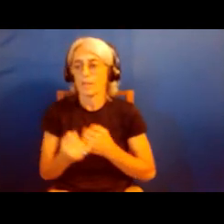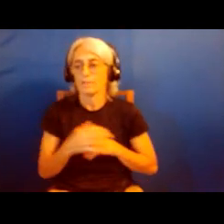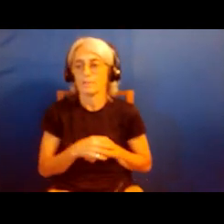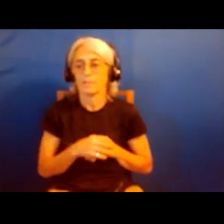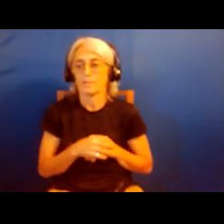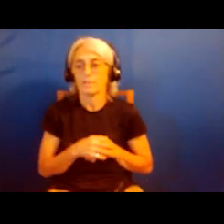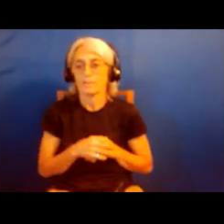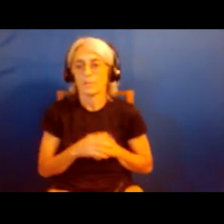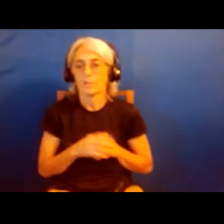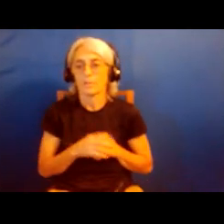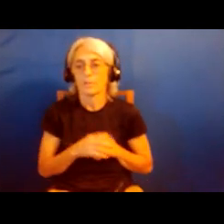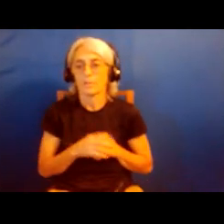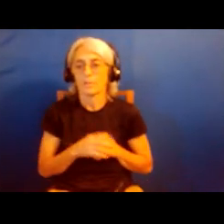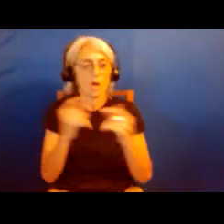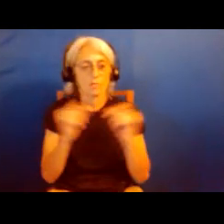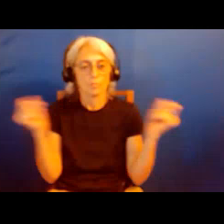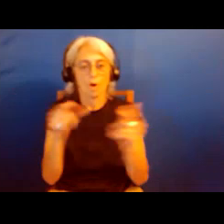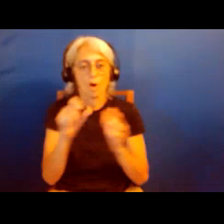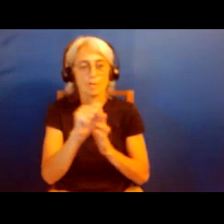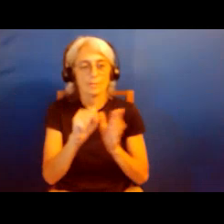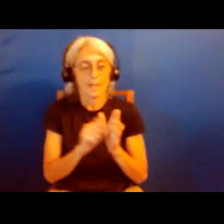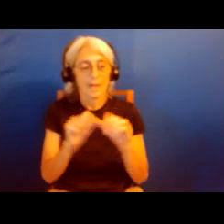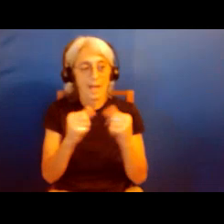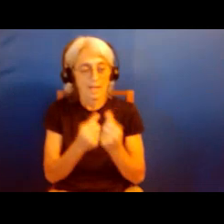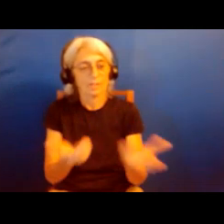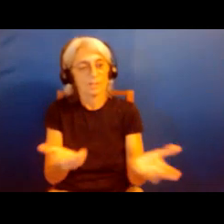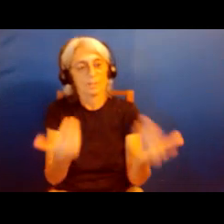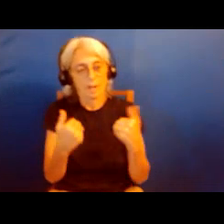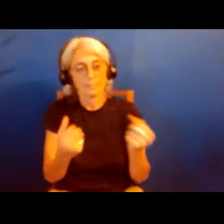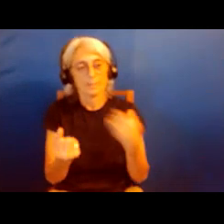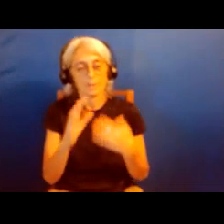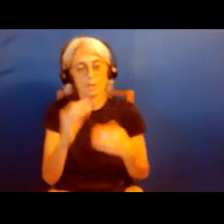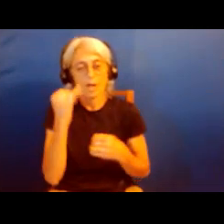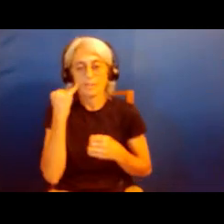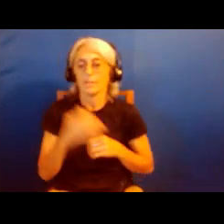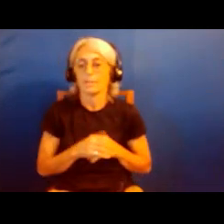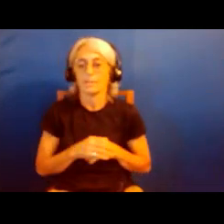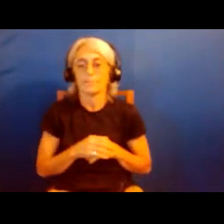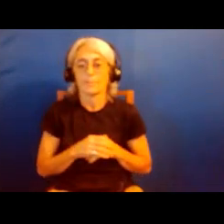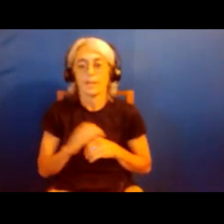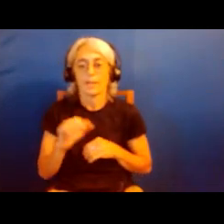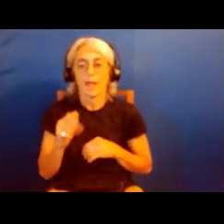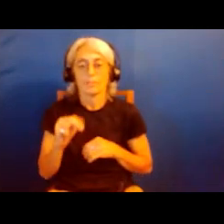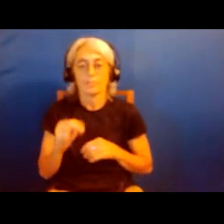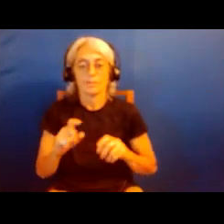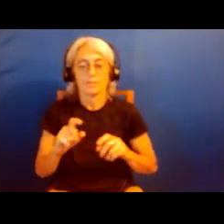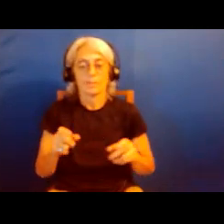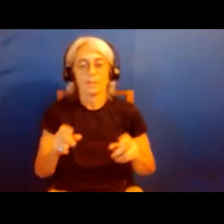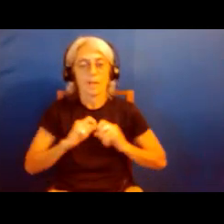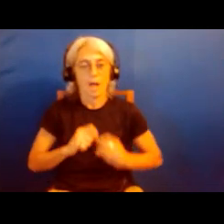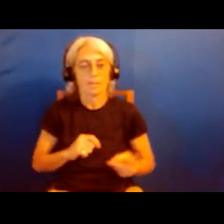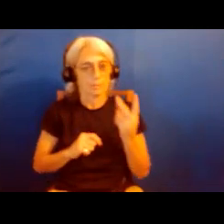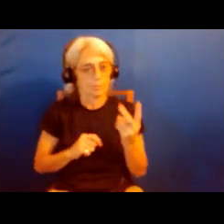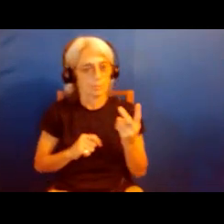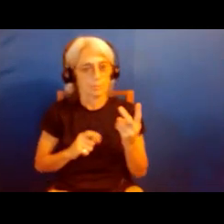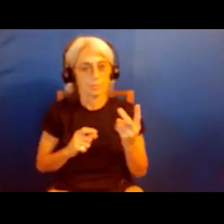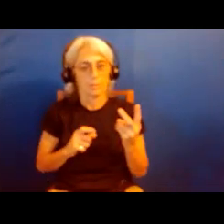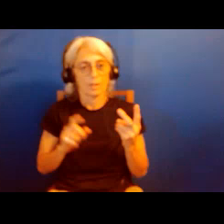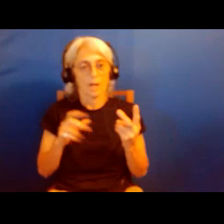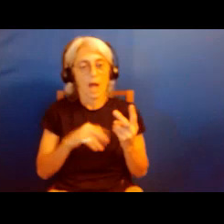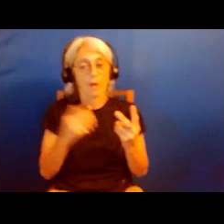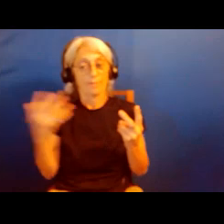to all state agencies to submit ideas. Caltrans was awarded 2 of the first 5 Gen AI proof